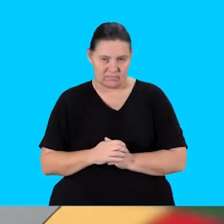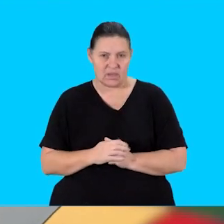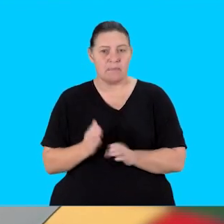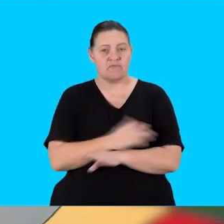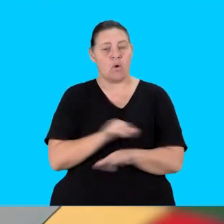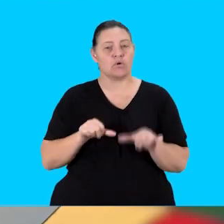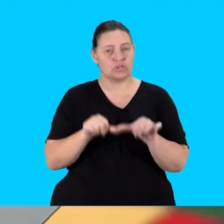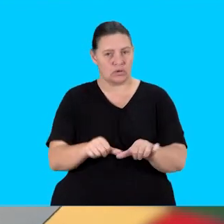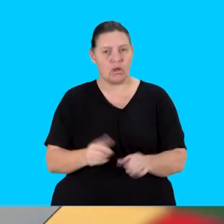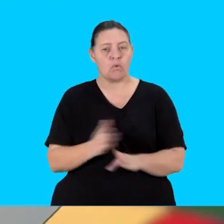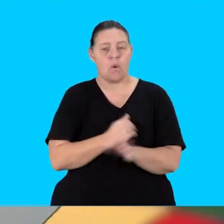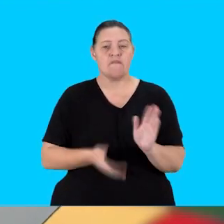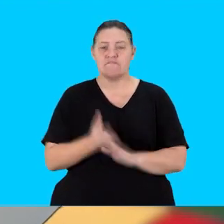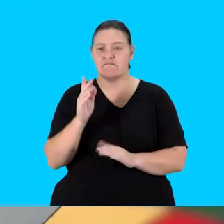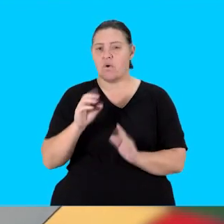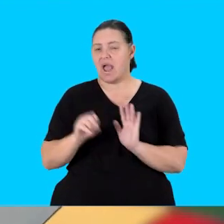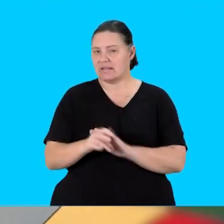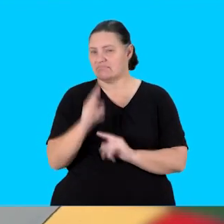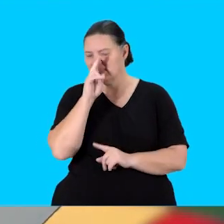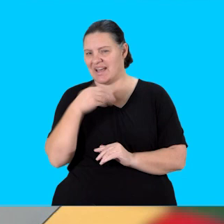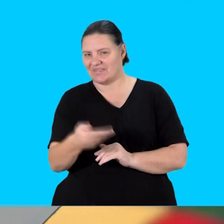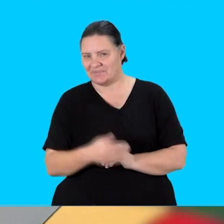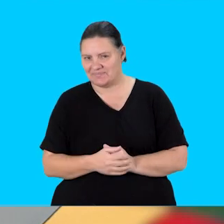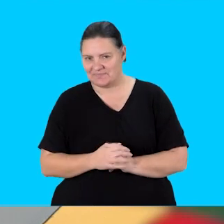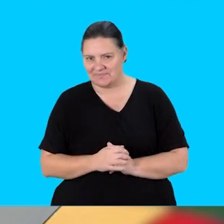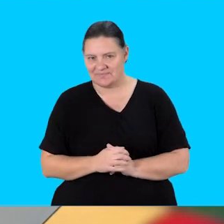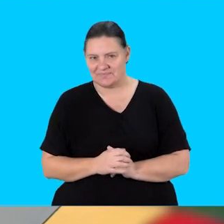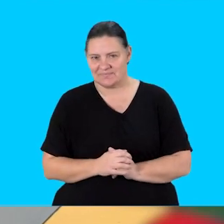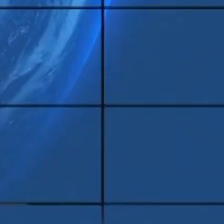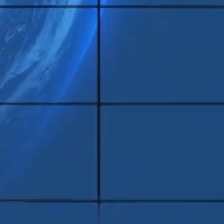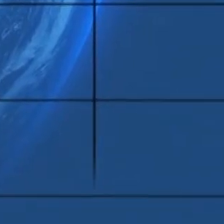Now, before we continue, let's quickly go for an ad break, and I'll see you just after this.